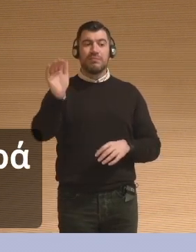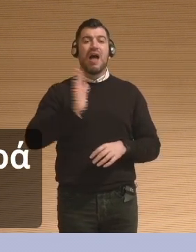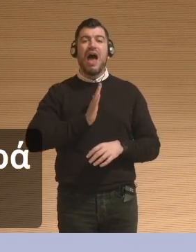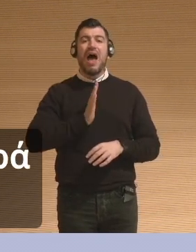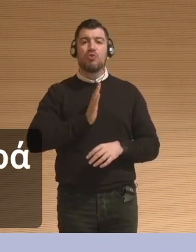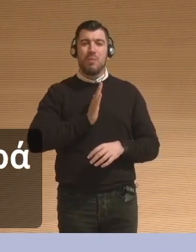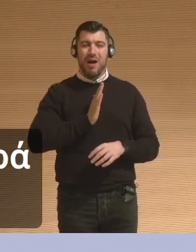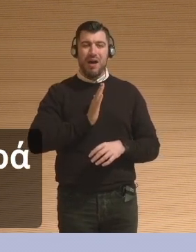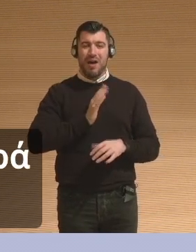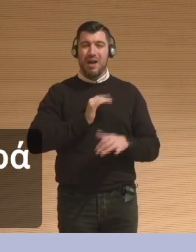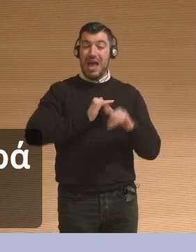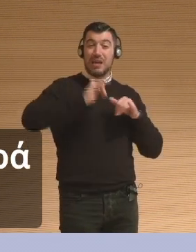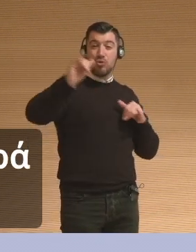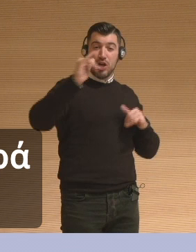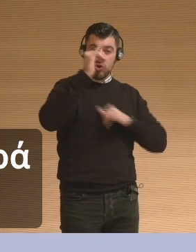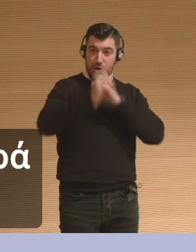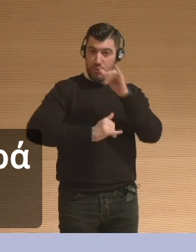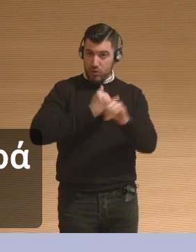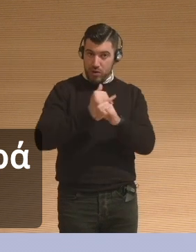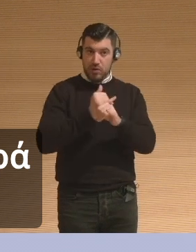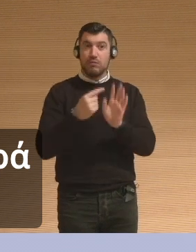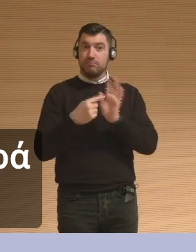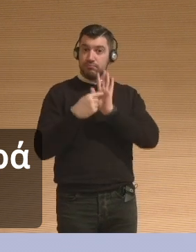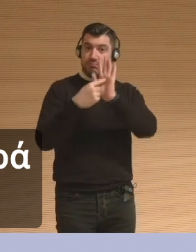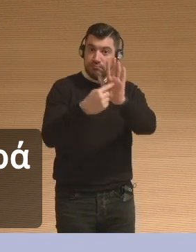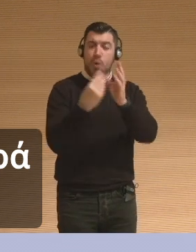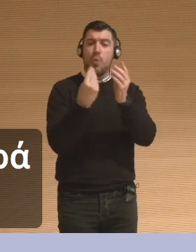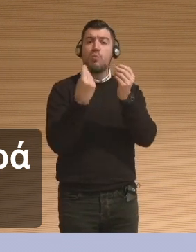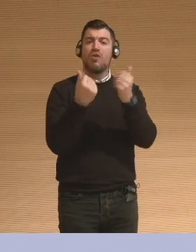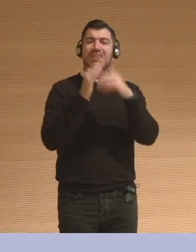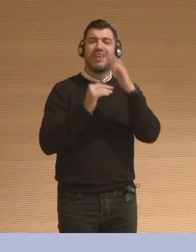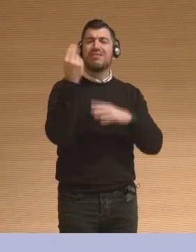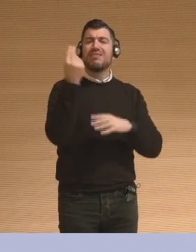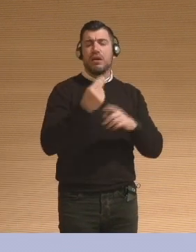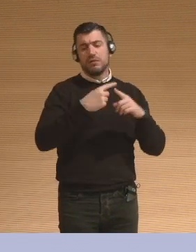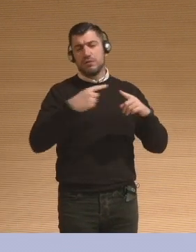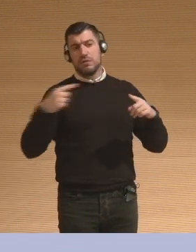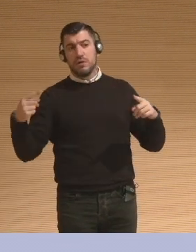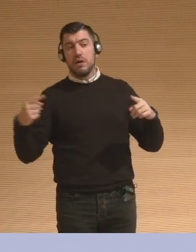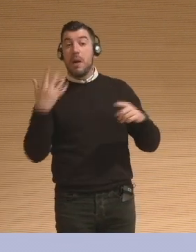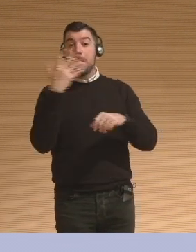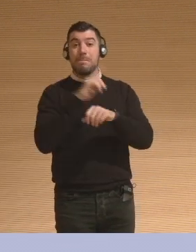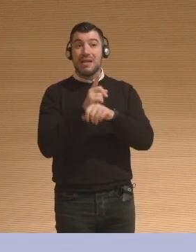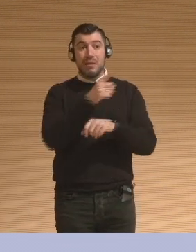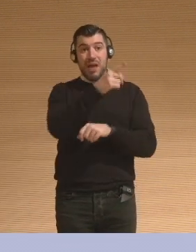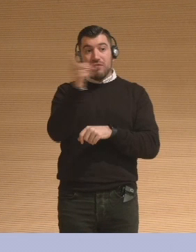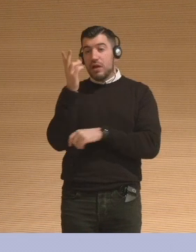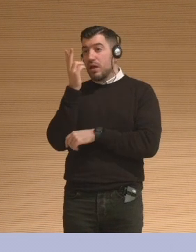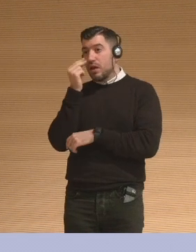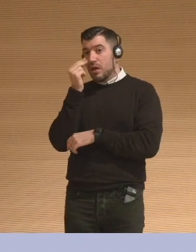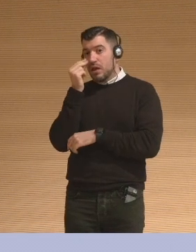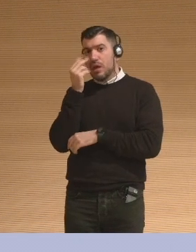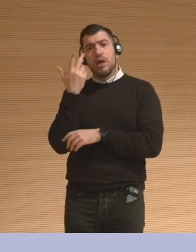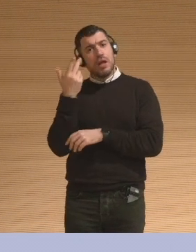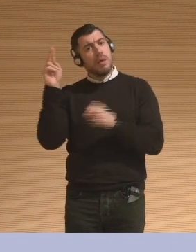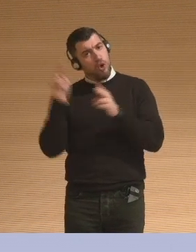there wasn't much difference in the impacts between these 2 paintings. one which is considered as art,